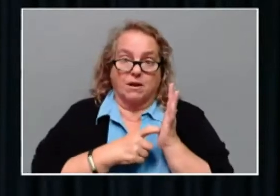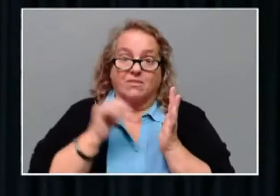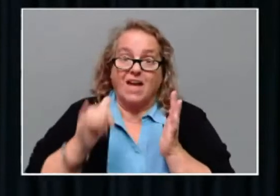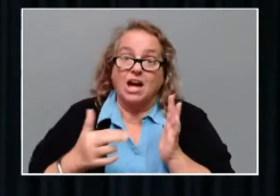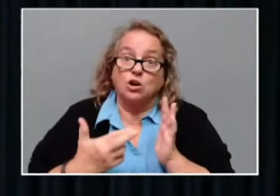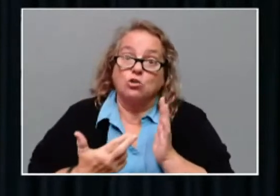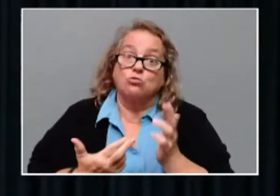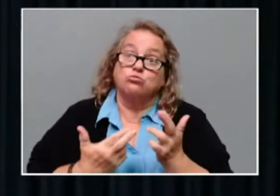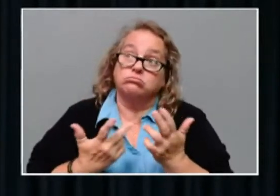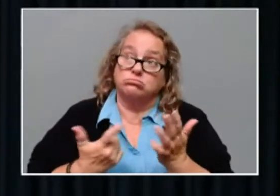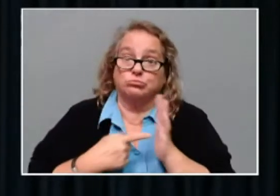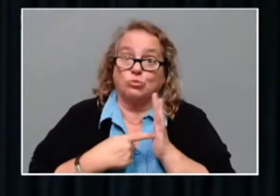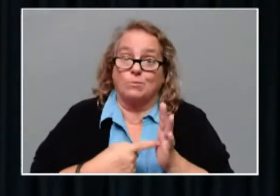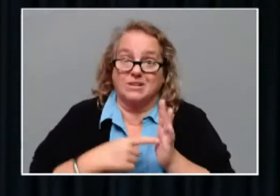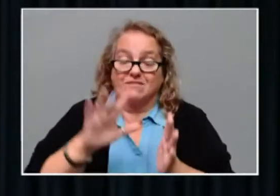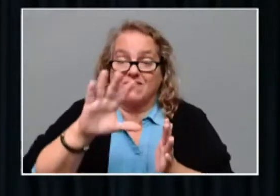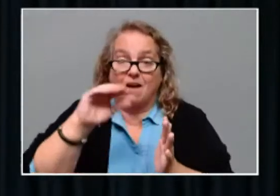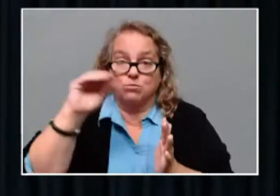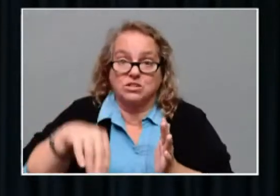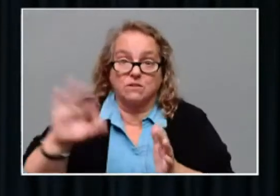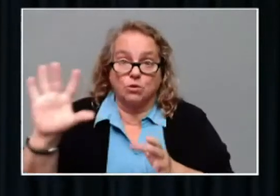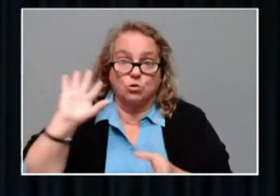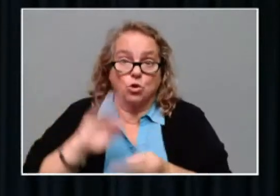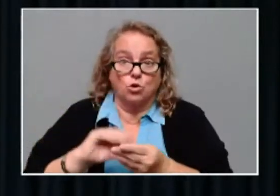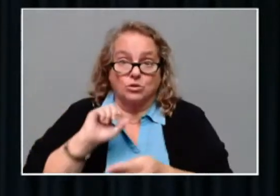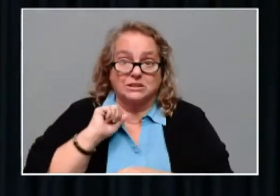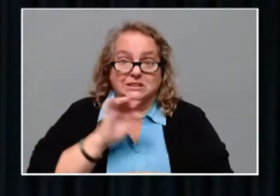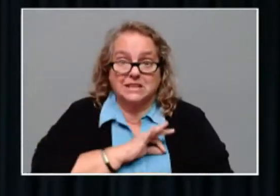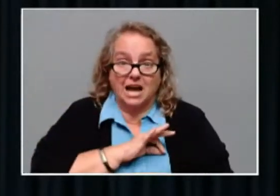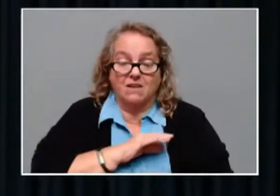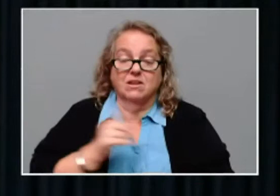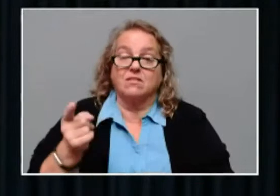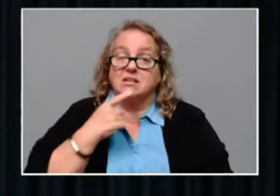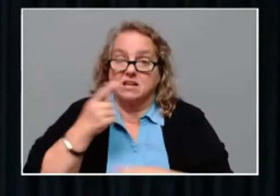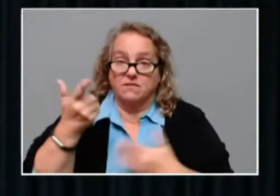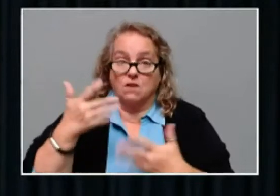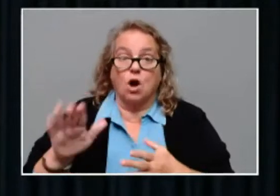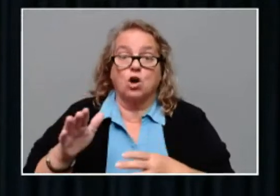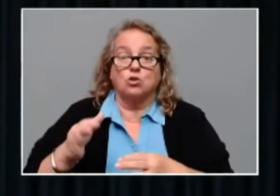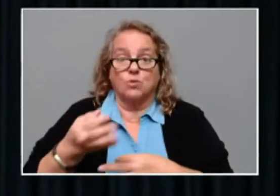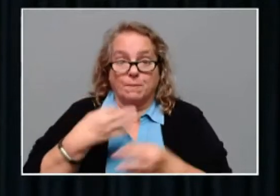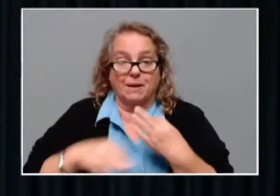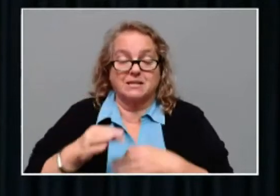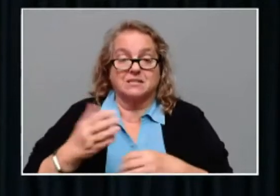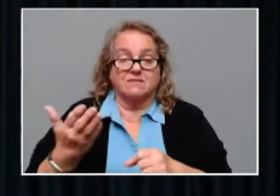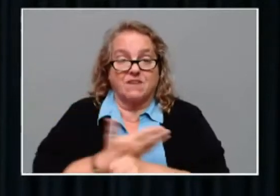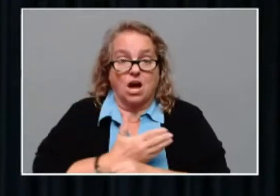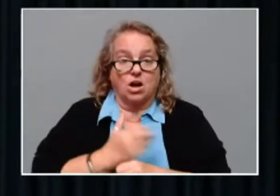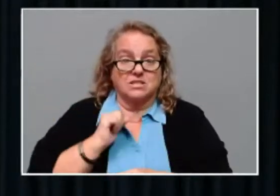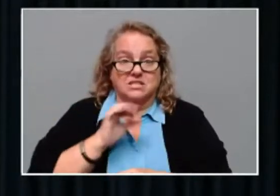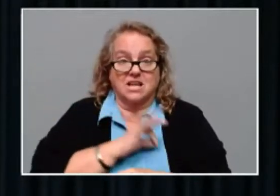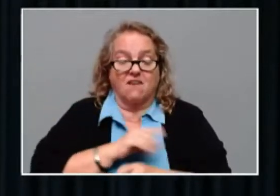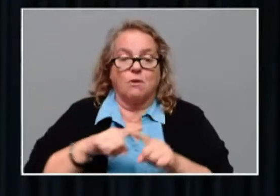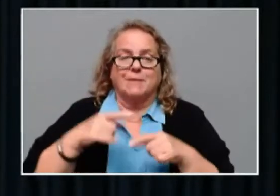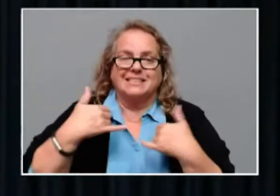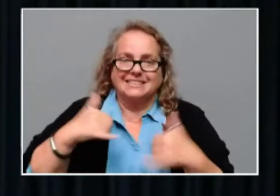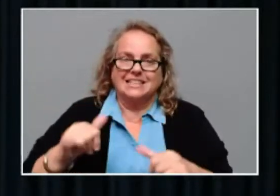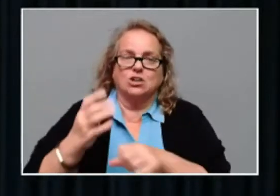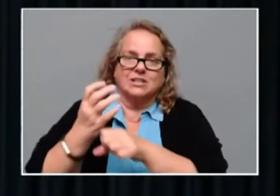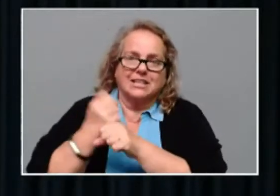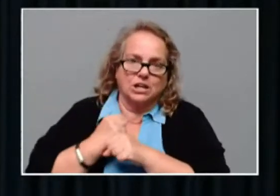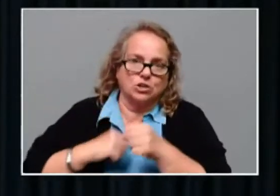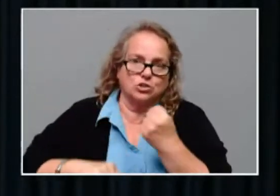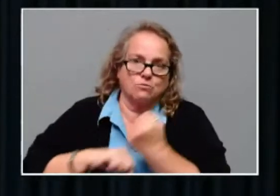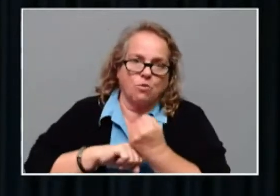total staff. Now, they said that they have replaced the fired staff, but are still receiving support from the National Guard and FEMA, apparently due to